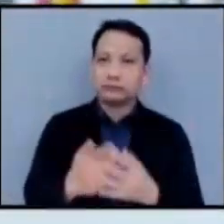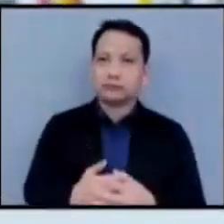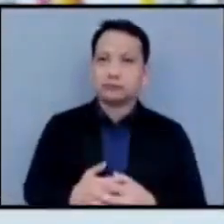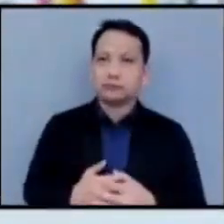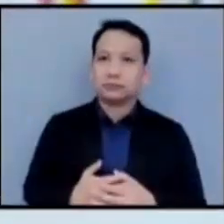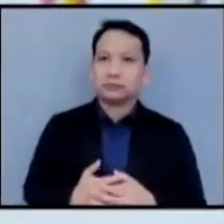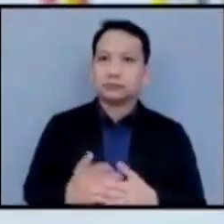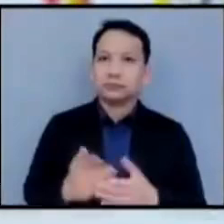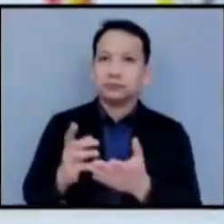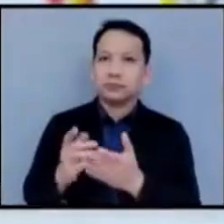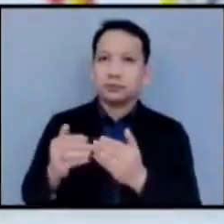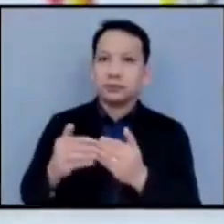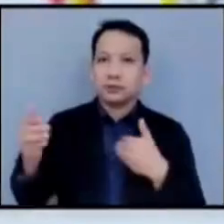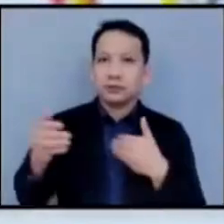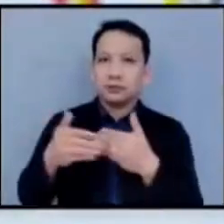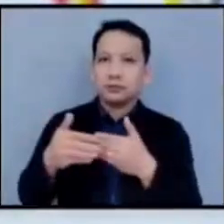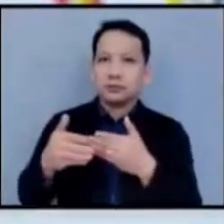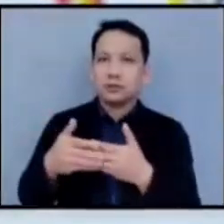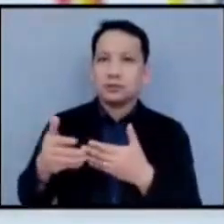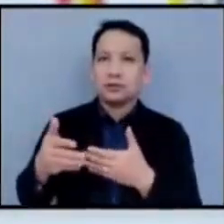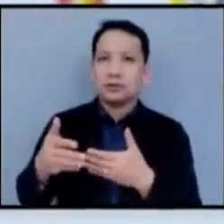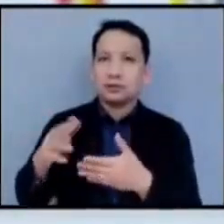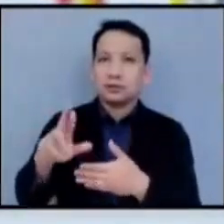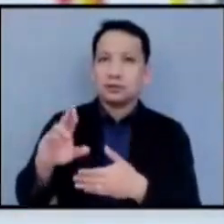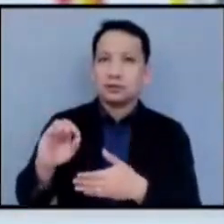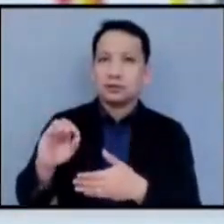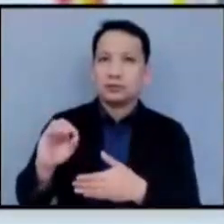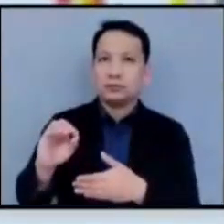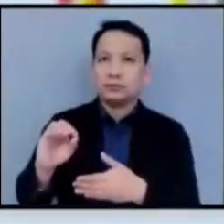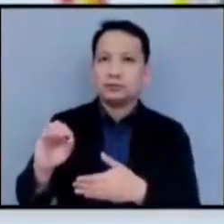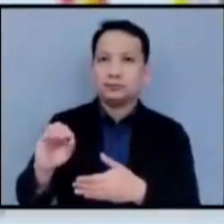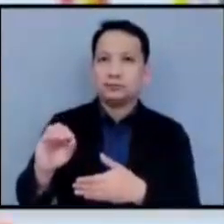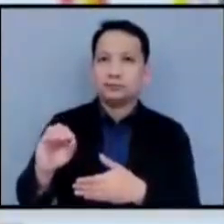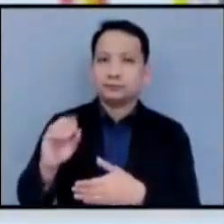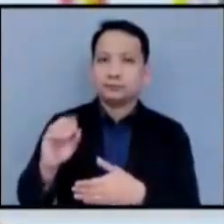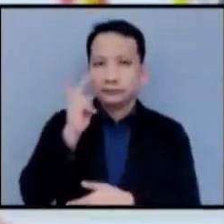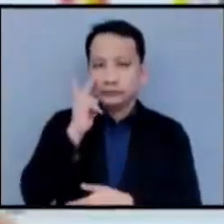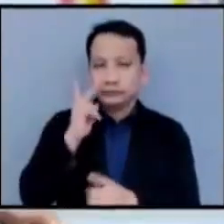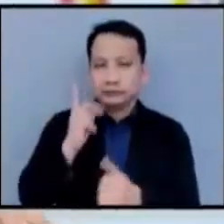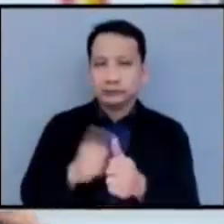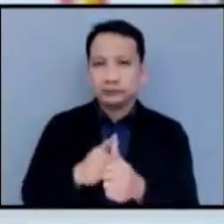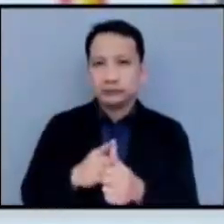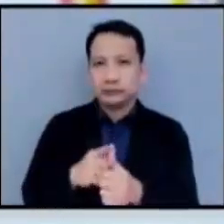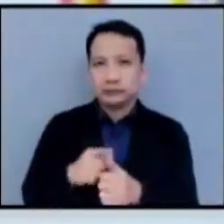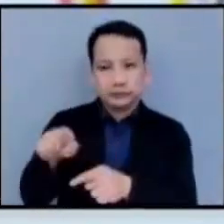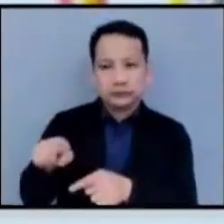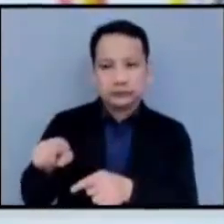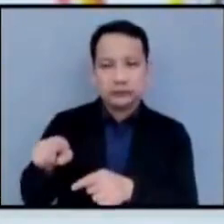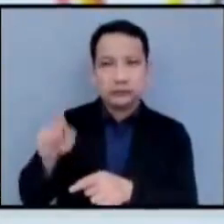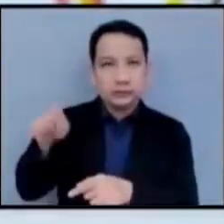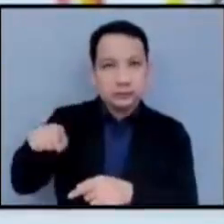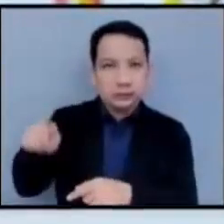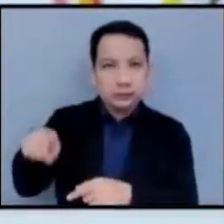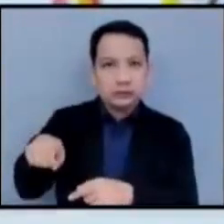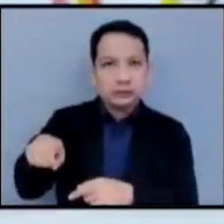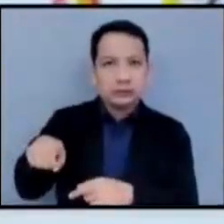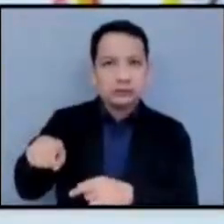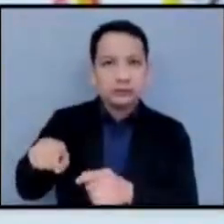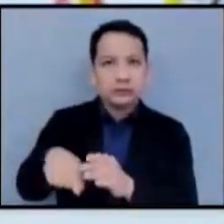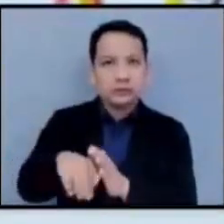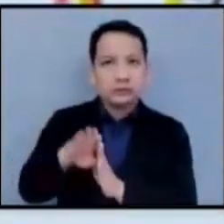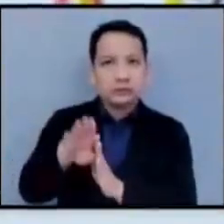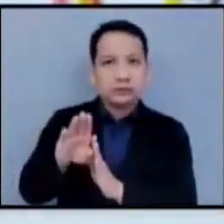nearer than the rest. No? We will see first and determine the need for the NBI clearance as an alternative